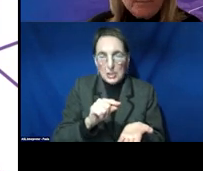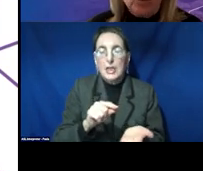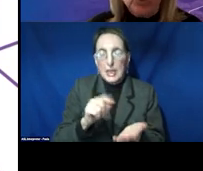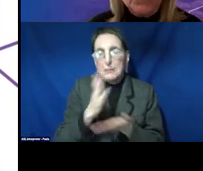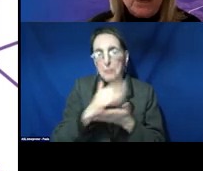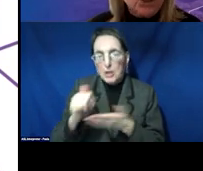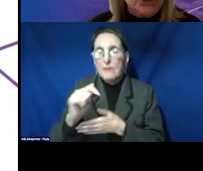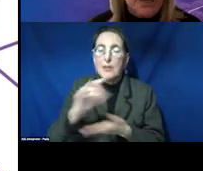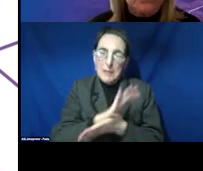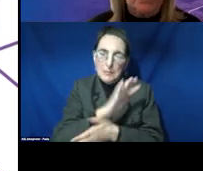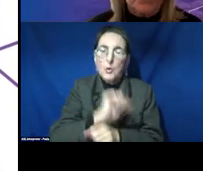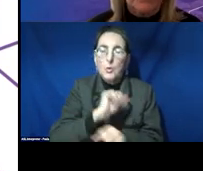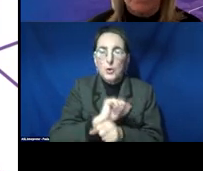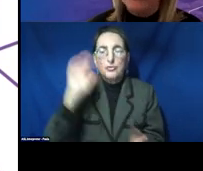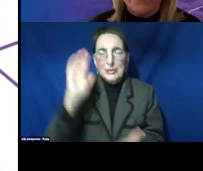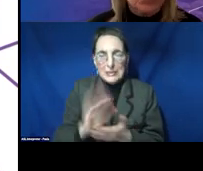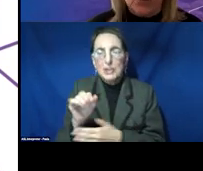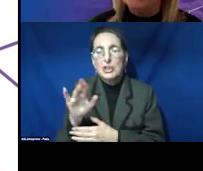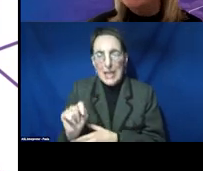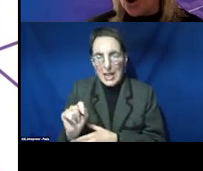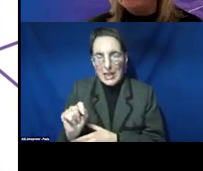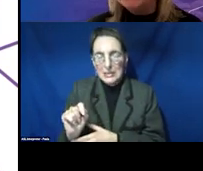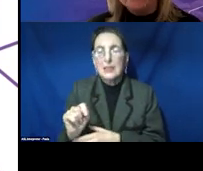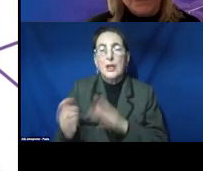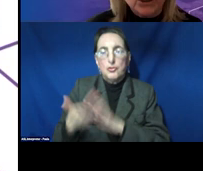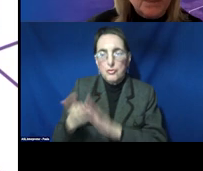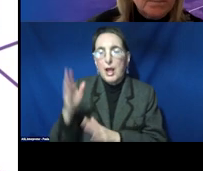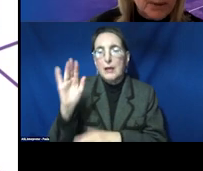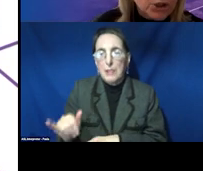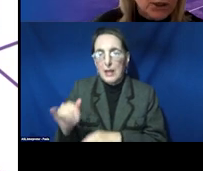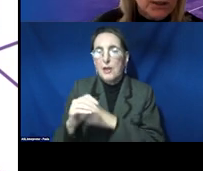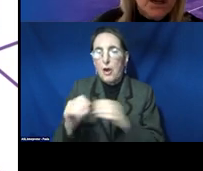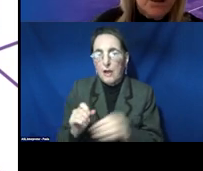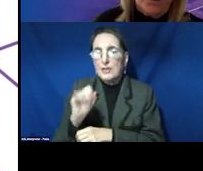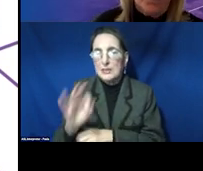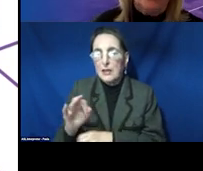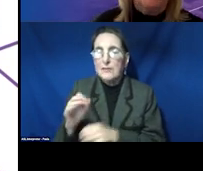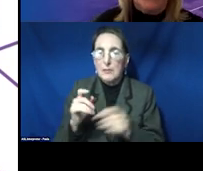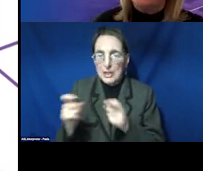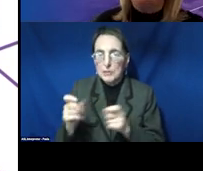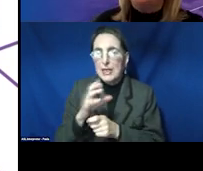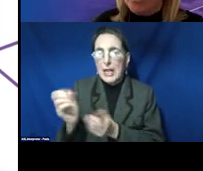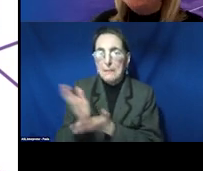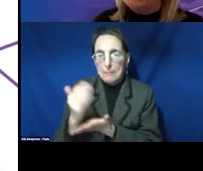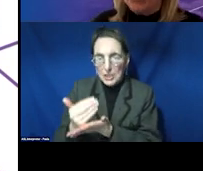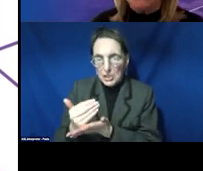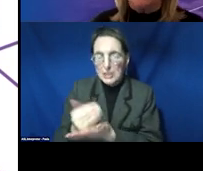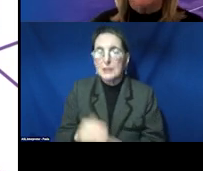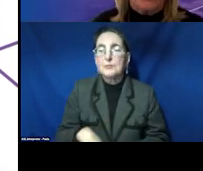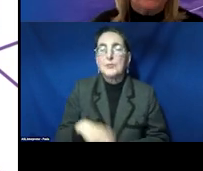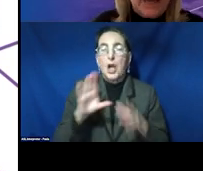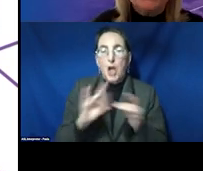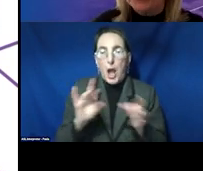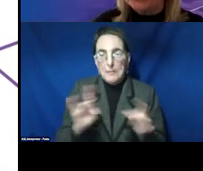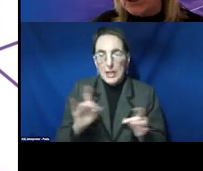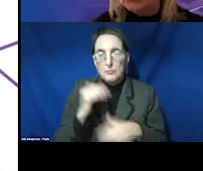of the Paperwork Reduction Act that is run by the Office of Management and Budget, a comment process